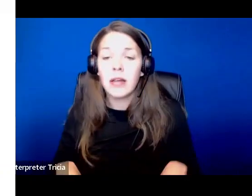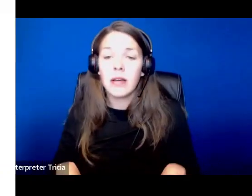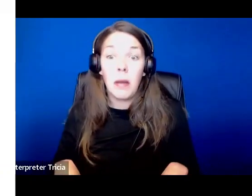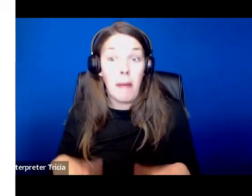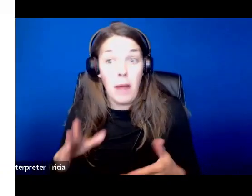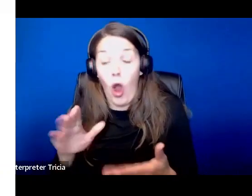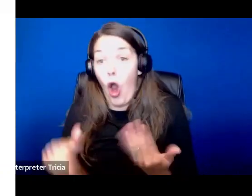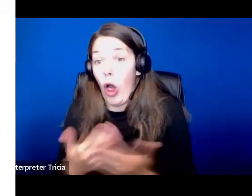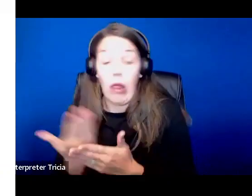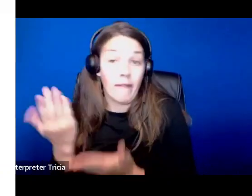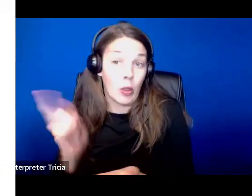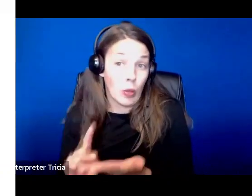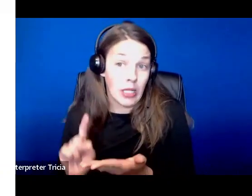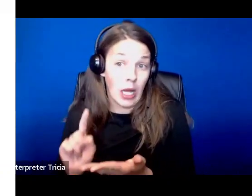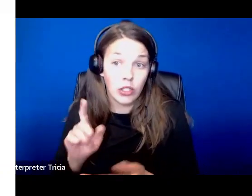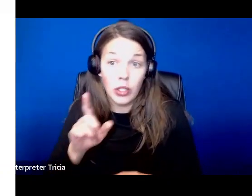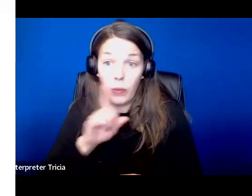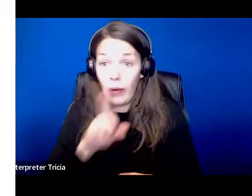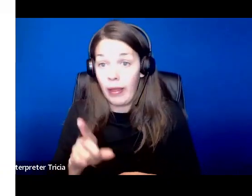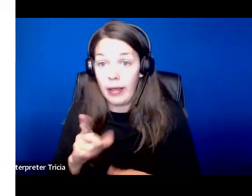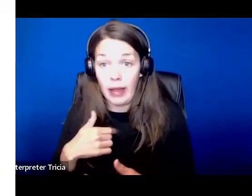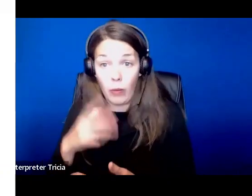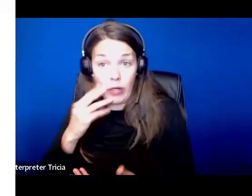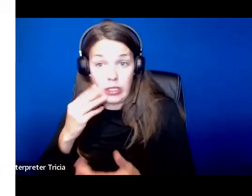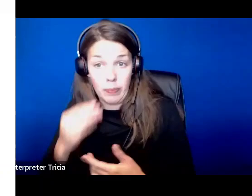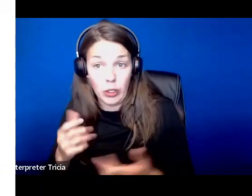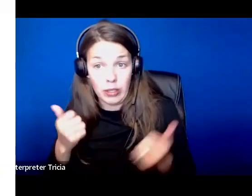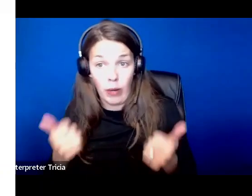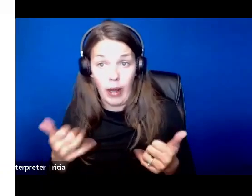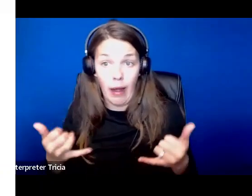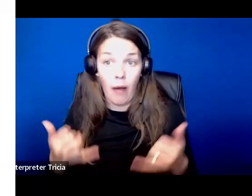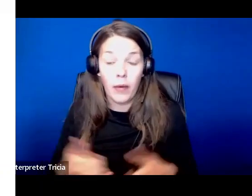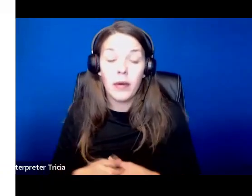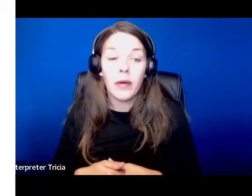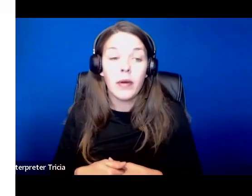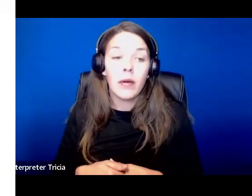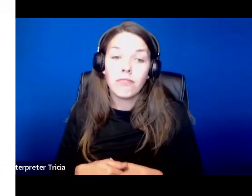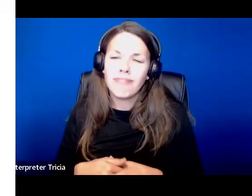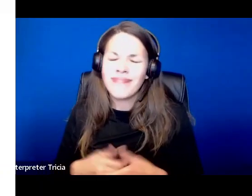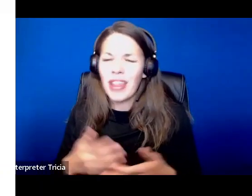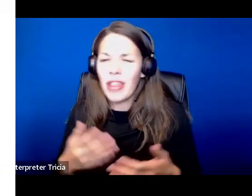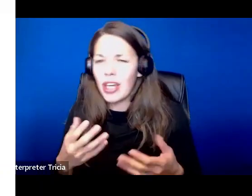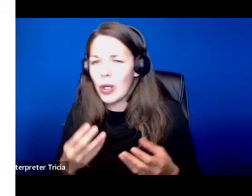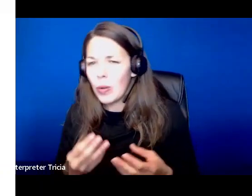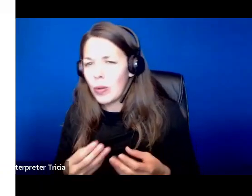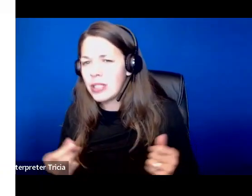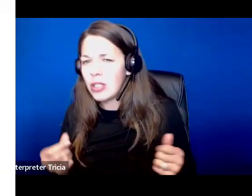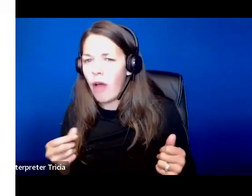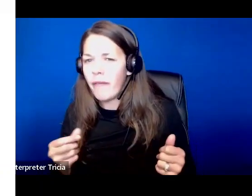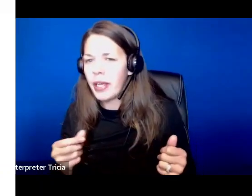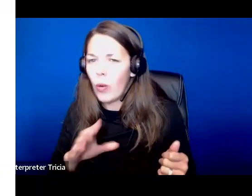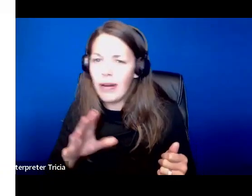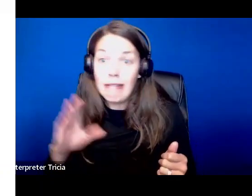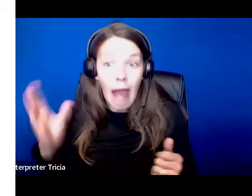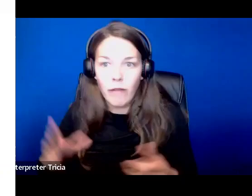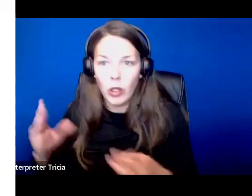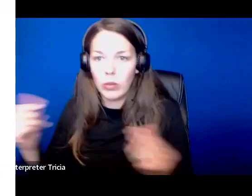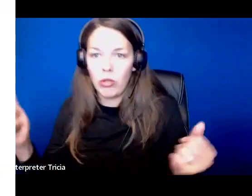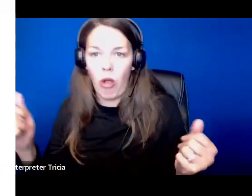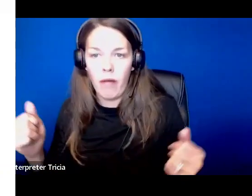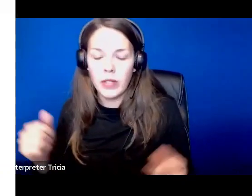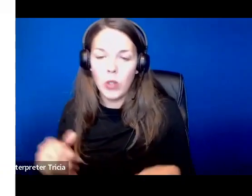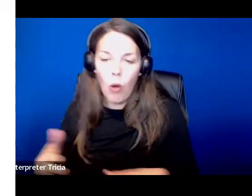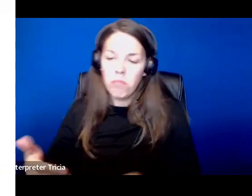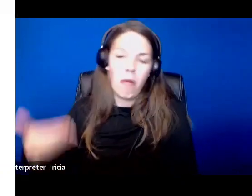of the reduction that we experienced. But all those are resolving, or they're not going to resolve, and so it's in